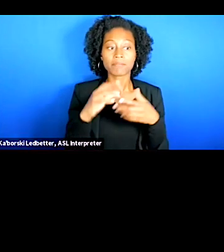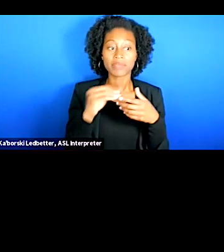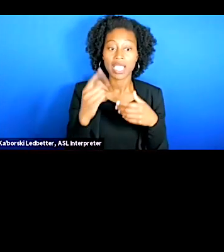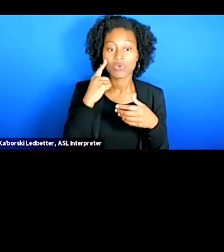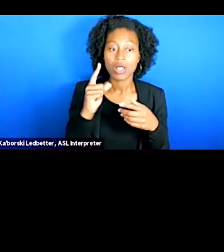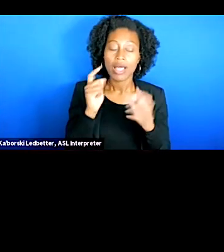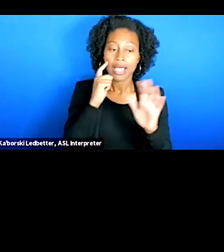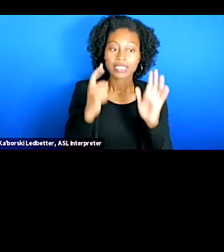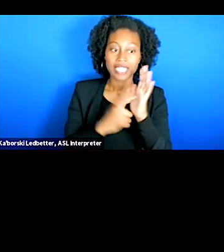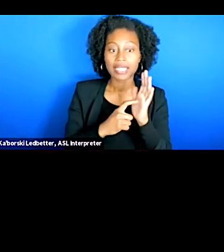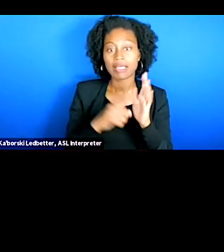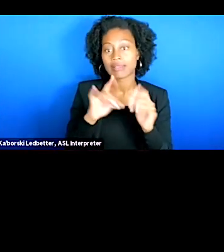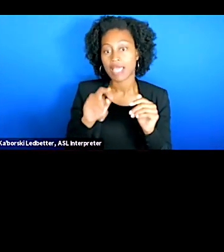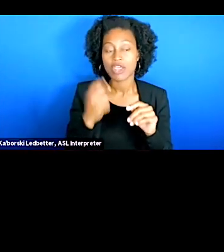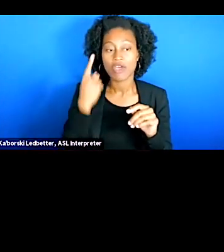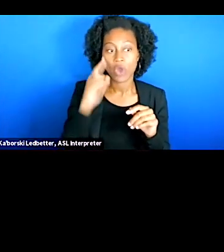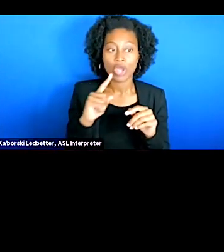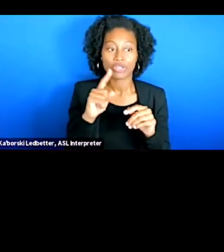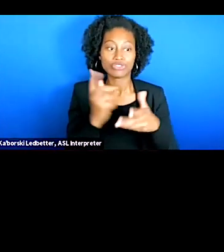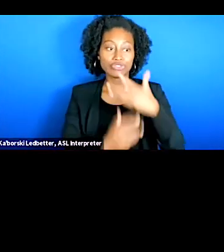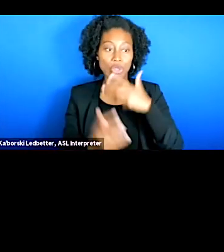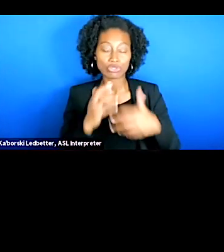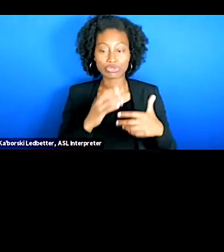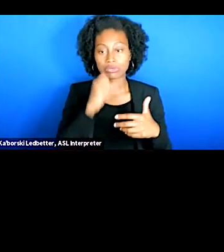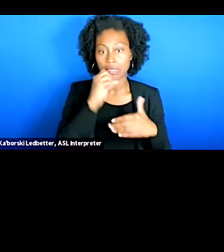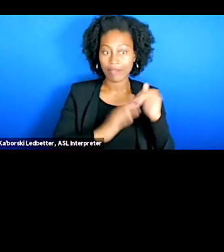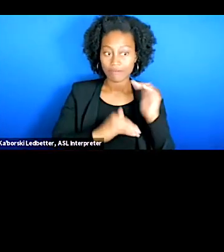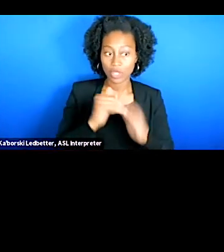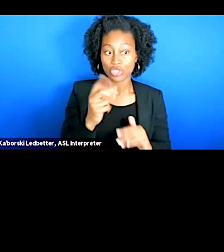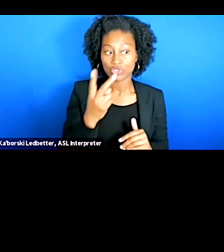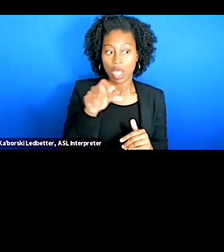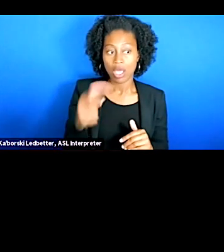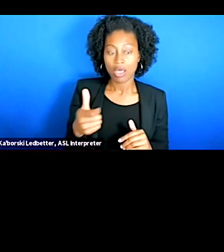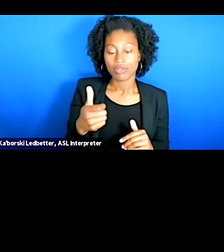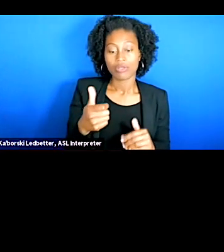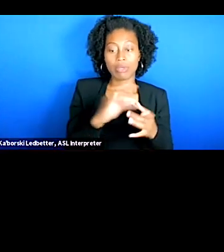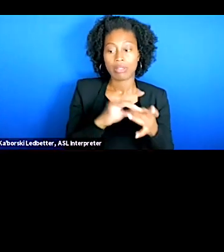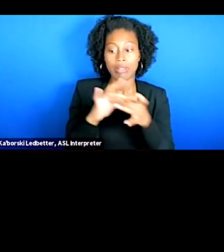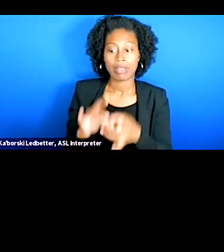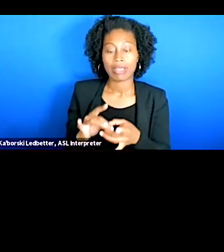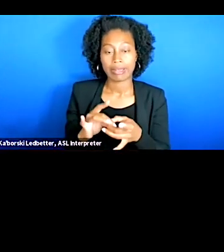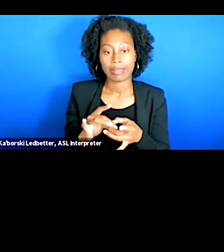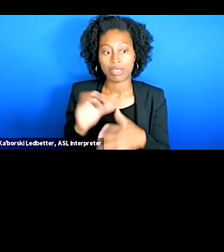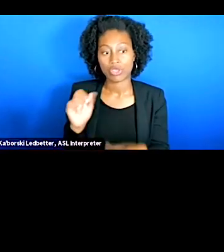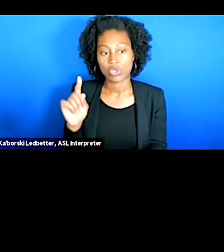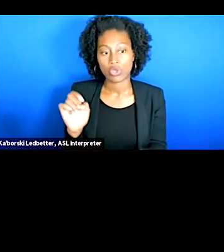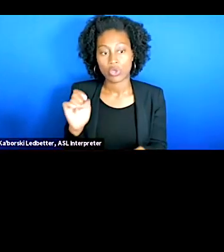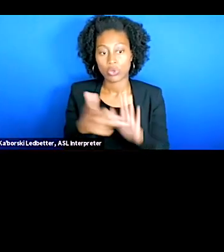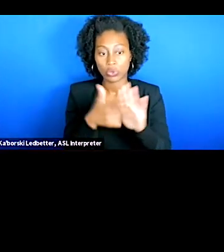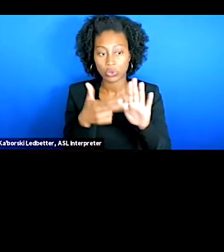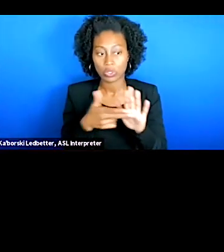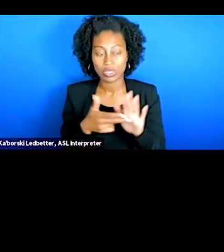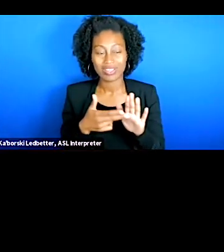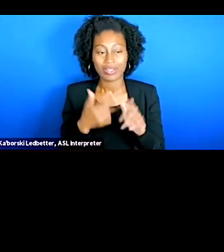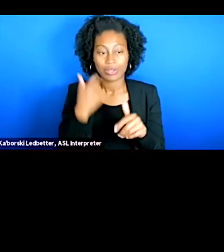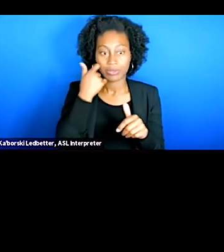discomfort, along with 2 other related codes for a recent metasynthesis publication. This